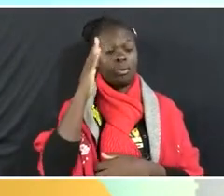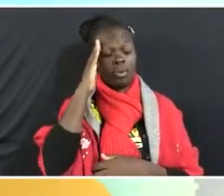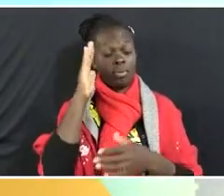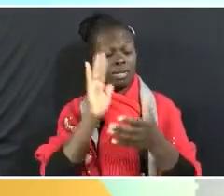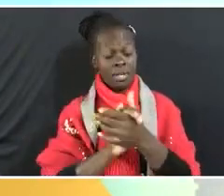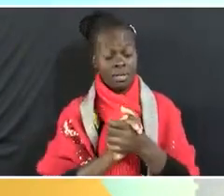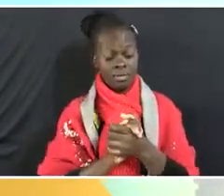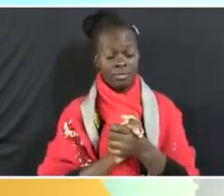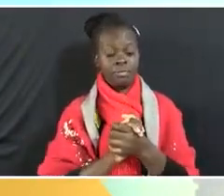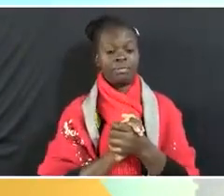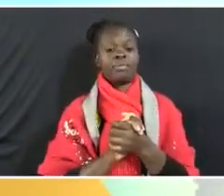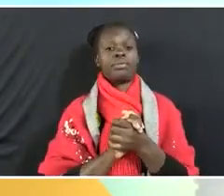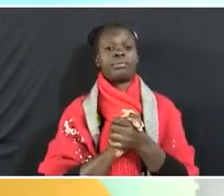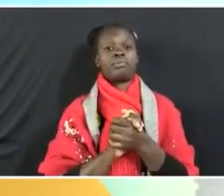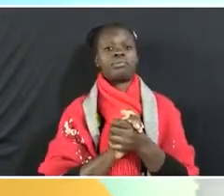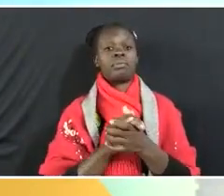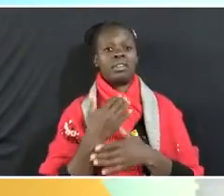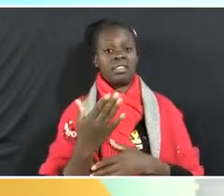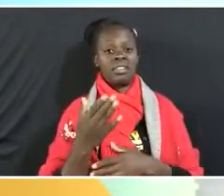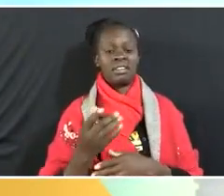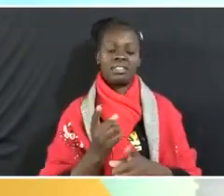up, things were different.